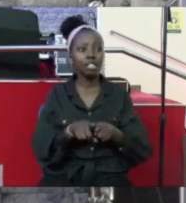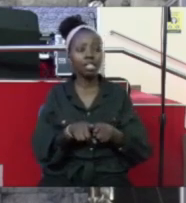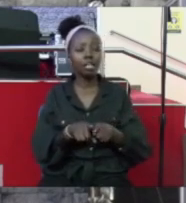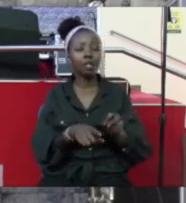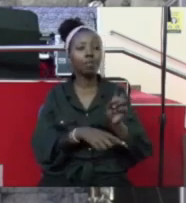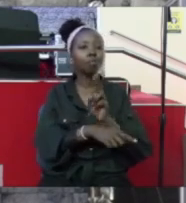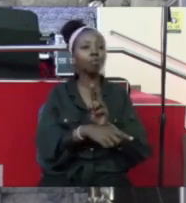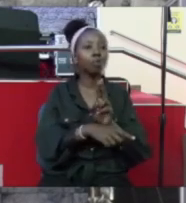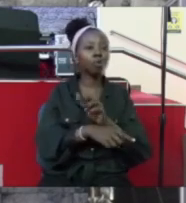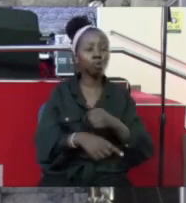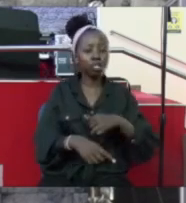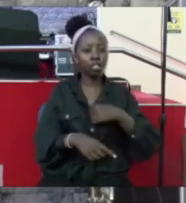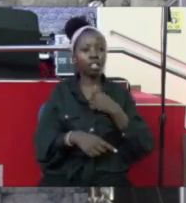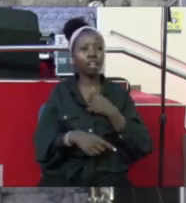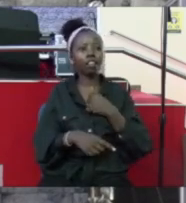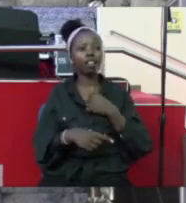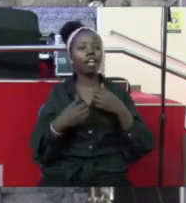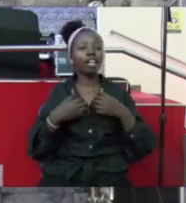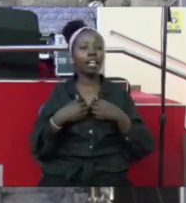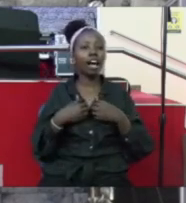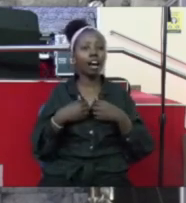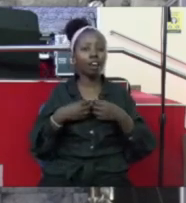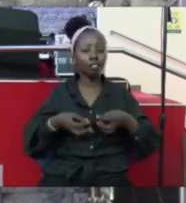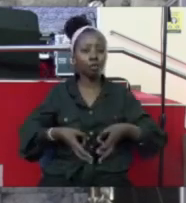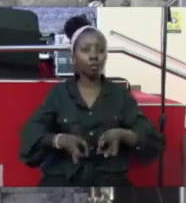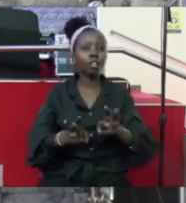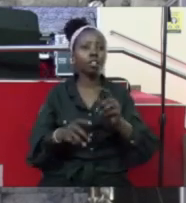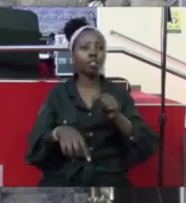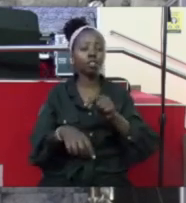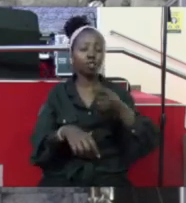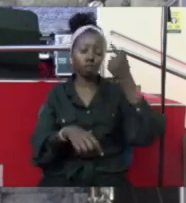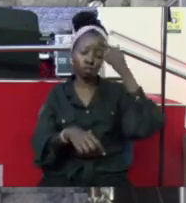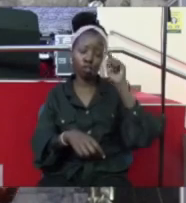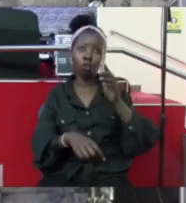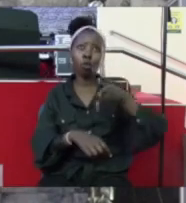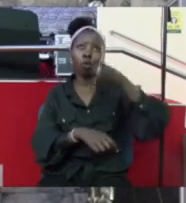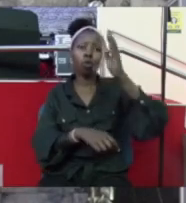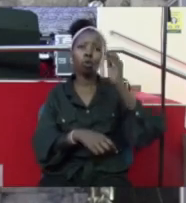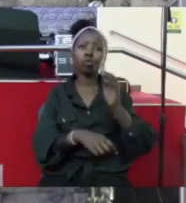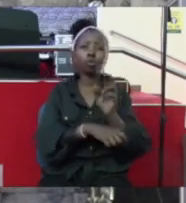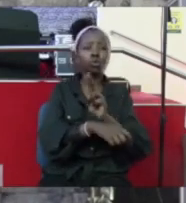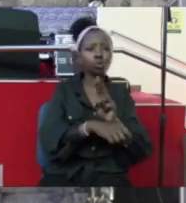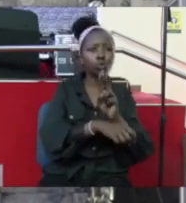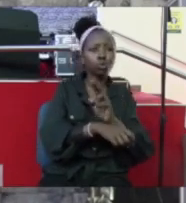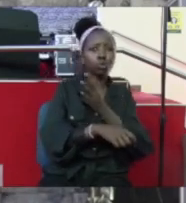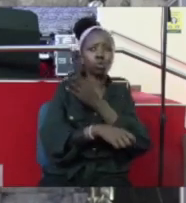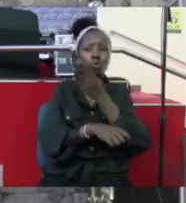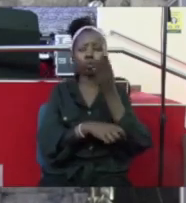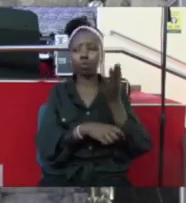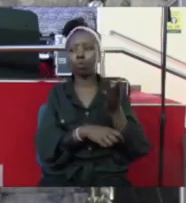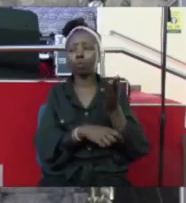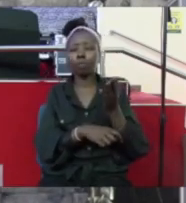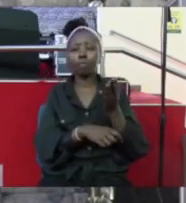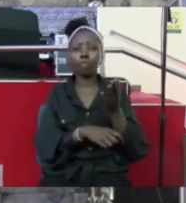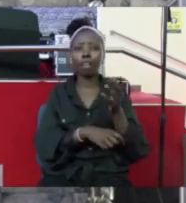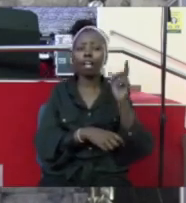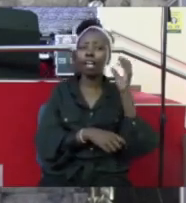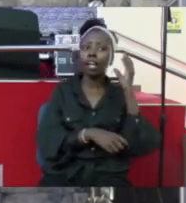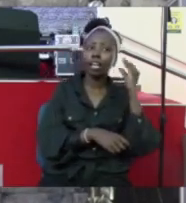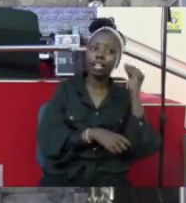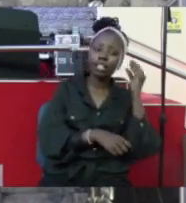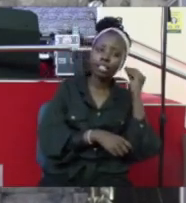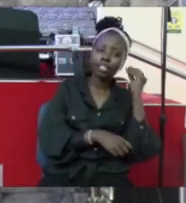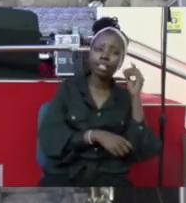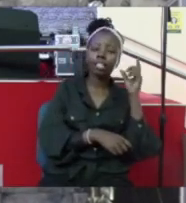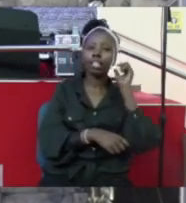tuwe ni njia ambayo Mungu atatumia kuwa baraka kwa watu wengine. Listening ears. listening ears, helpful